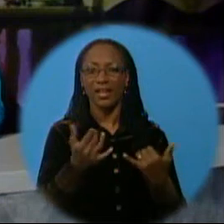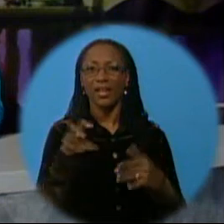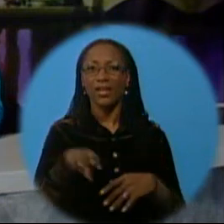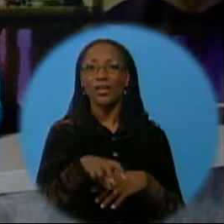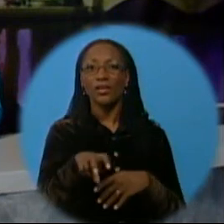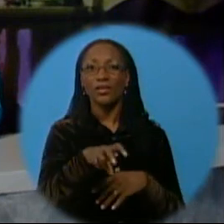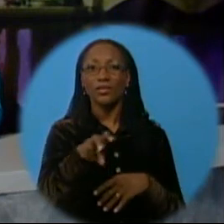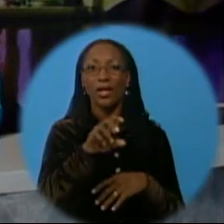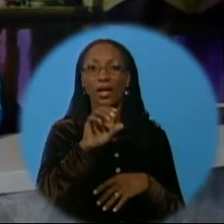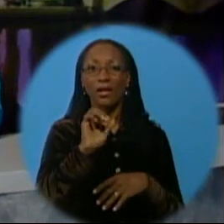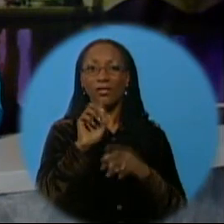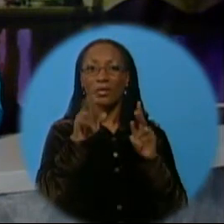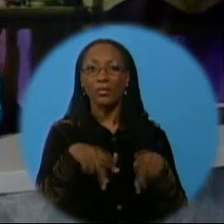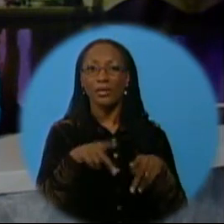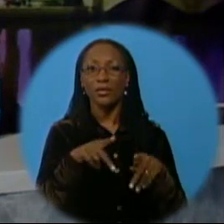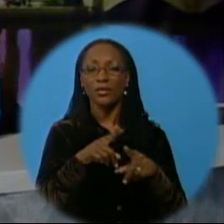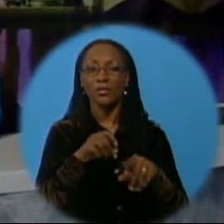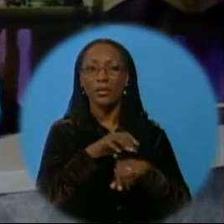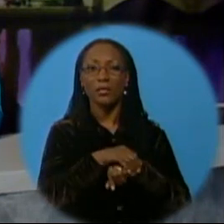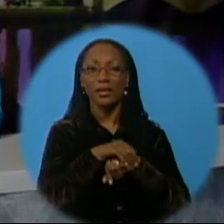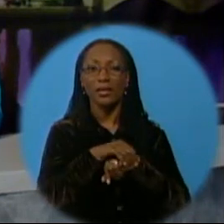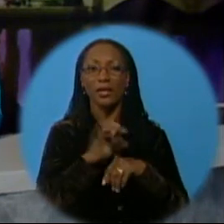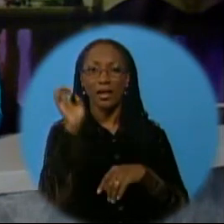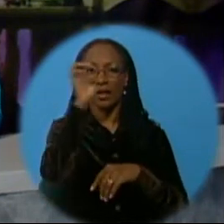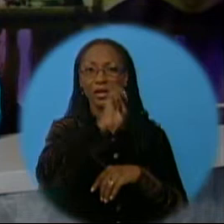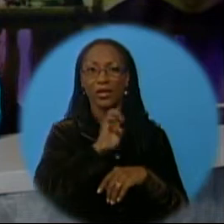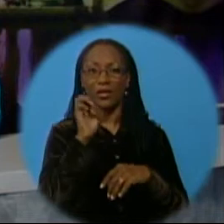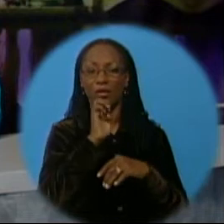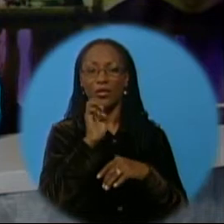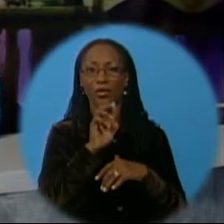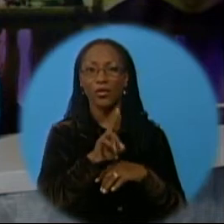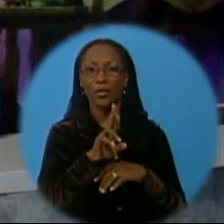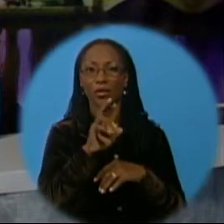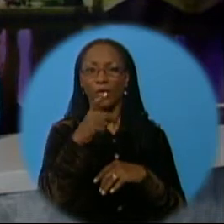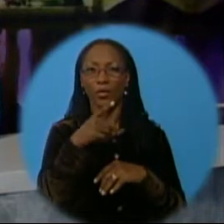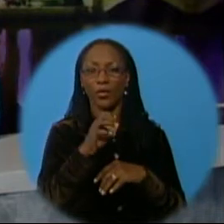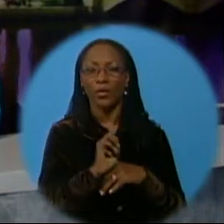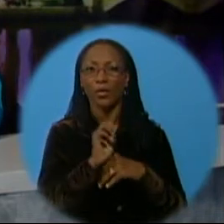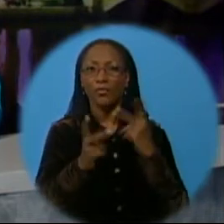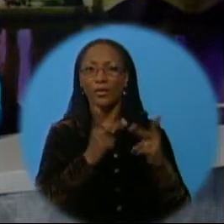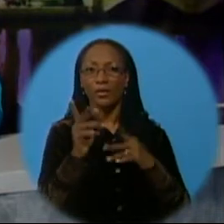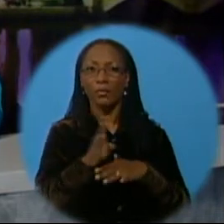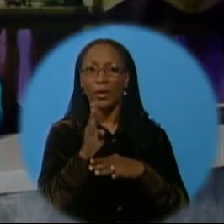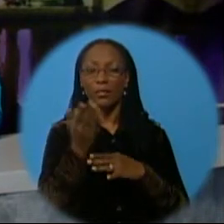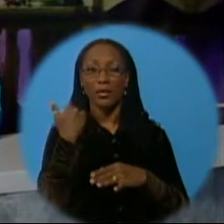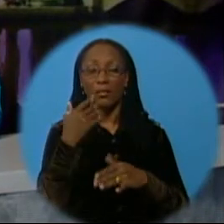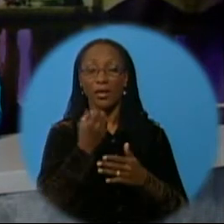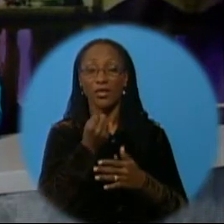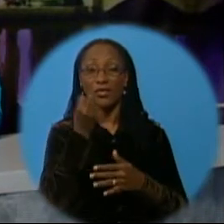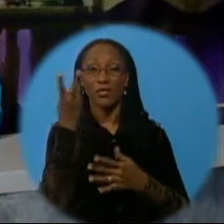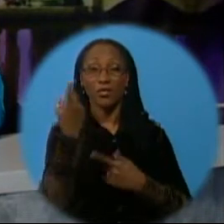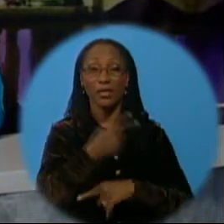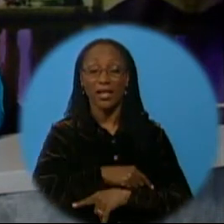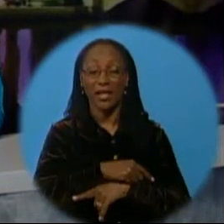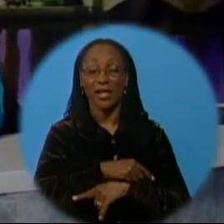Agents from the UK and Europe visiting Barbados over the past few days have been talking about their experience sampling the island's tourism